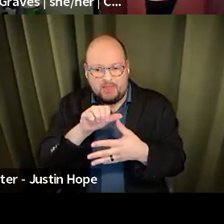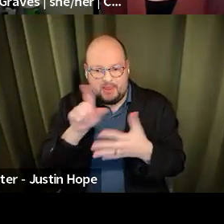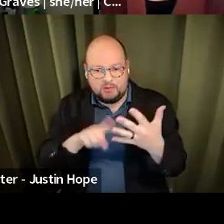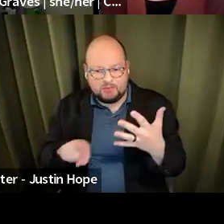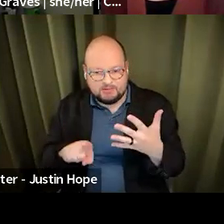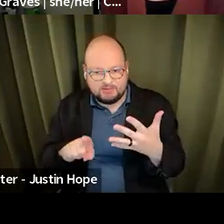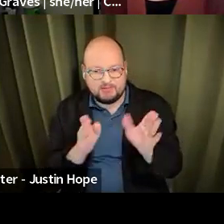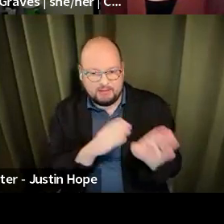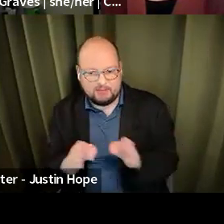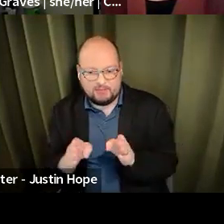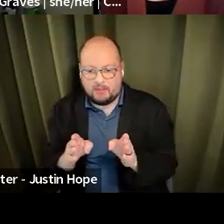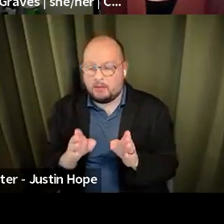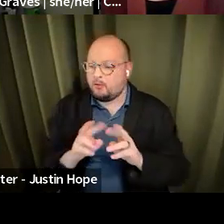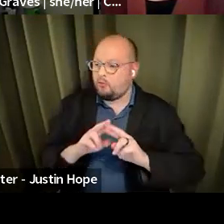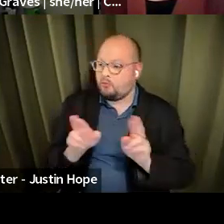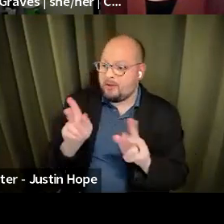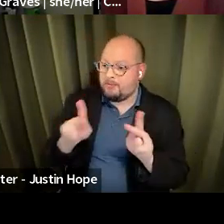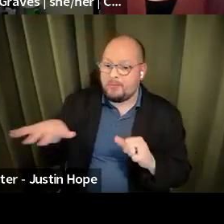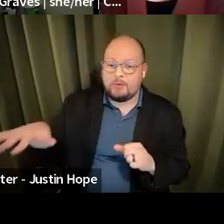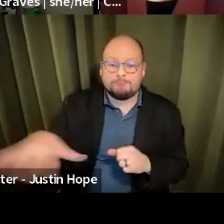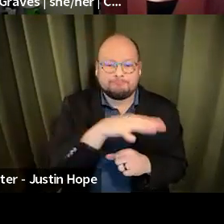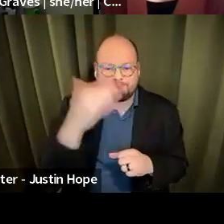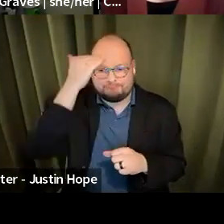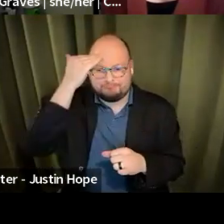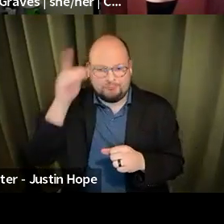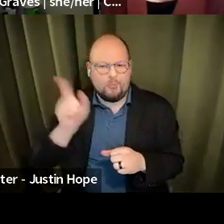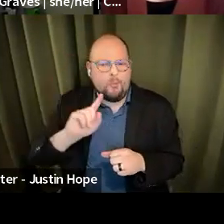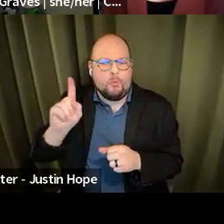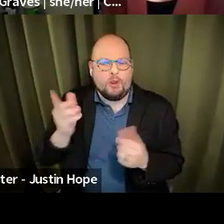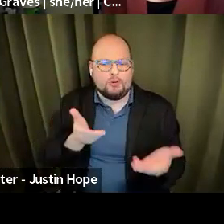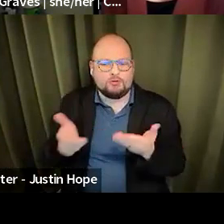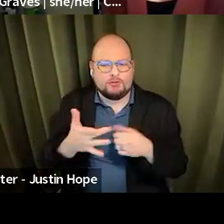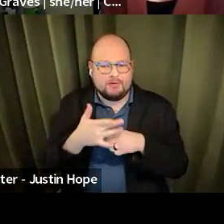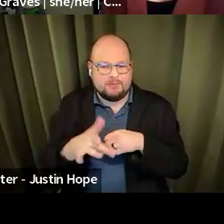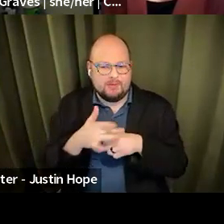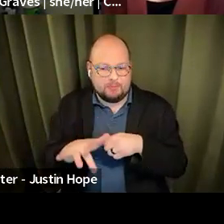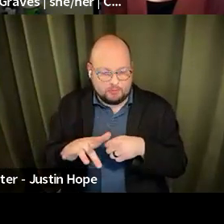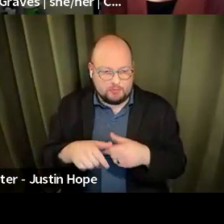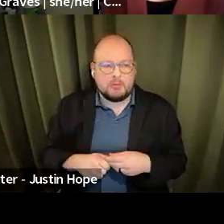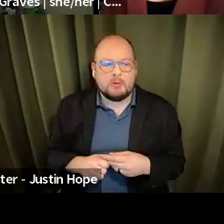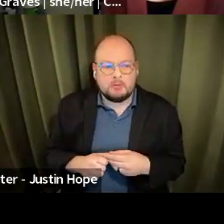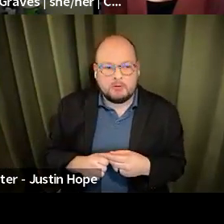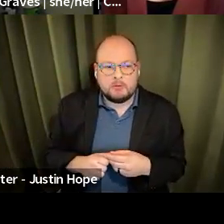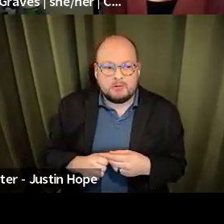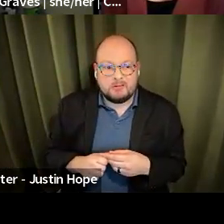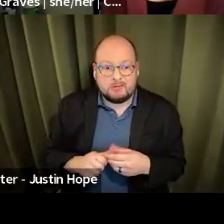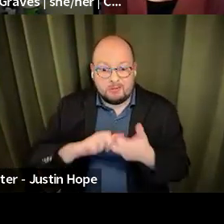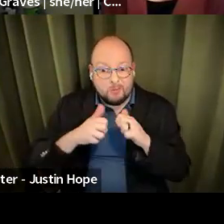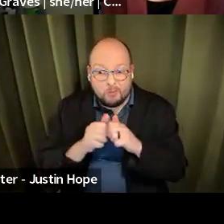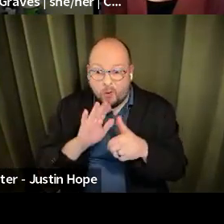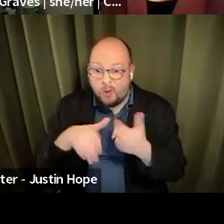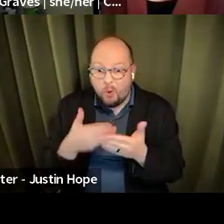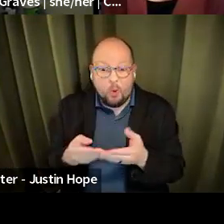understand the services that are available in a centralized place. But we can't solve all of the problems of the